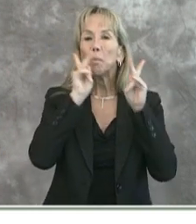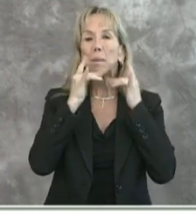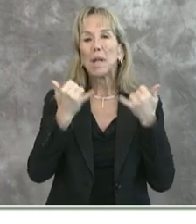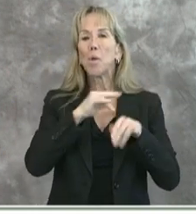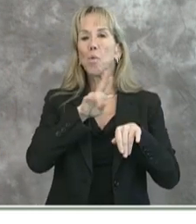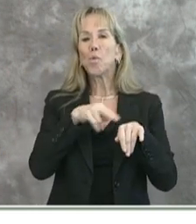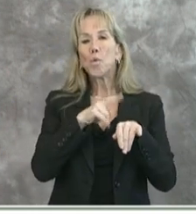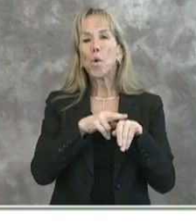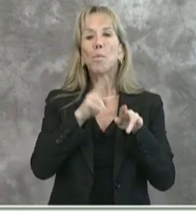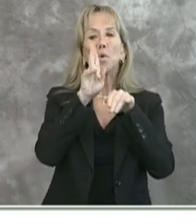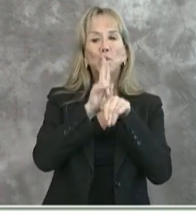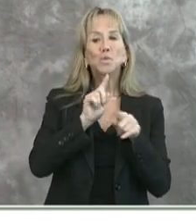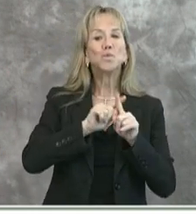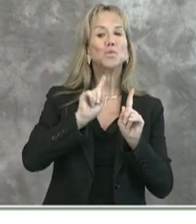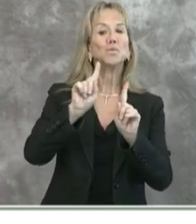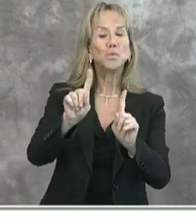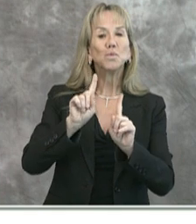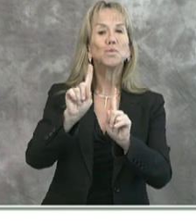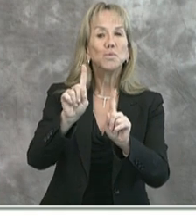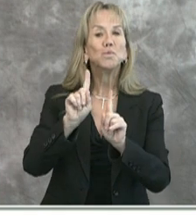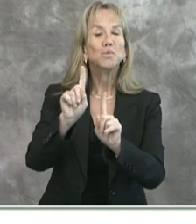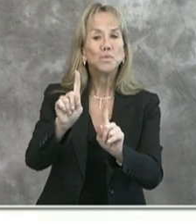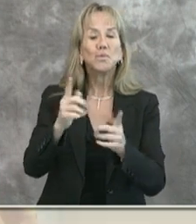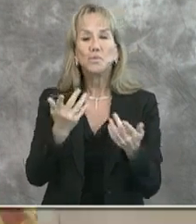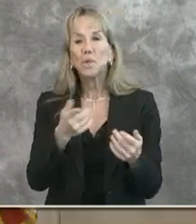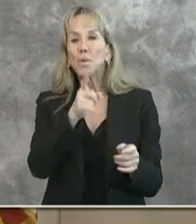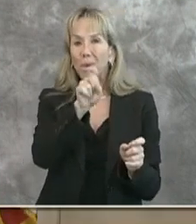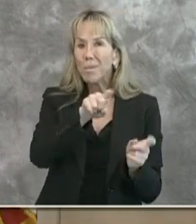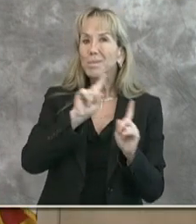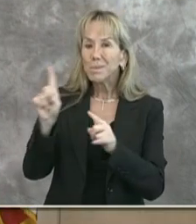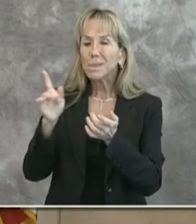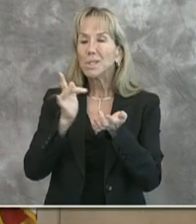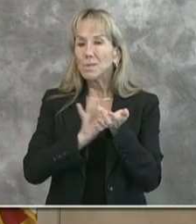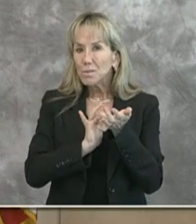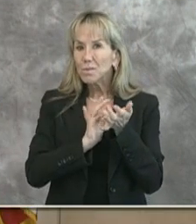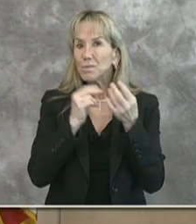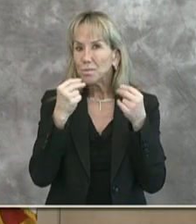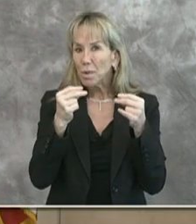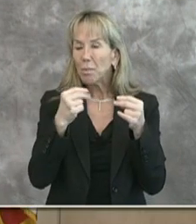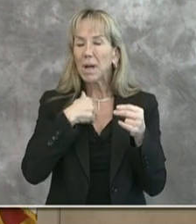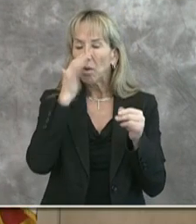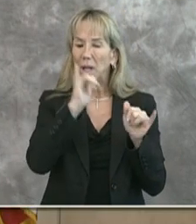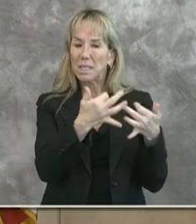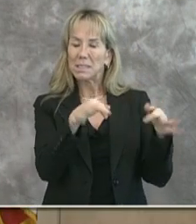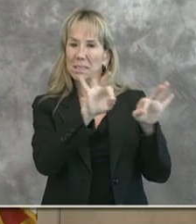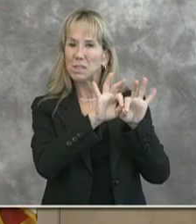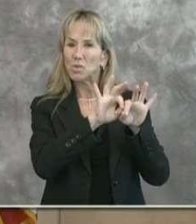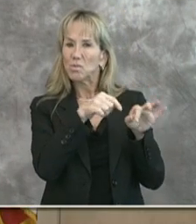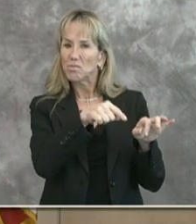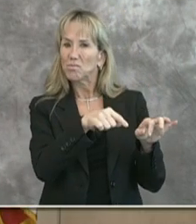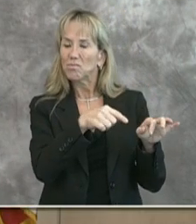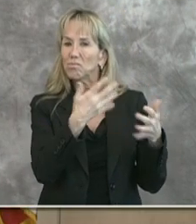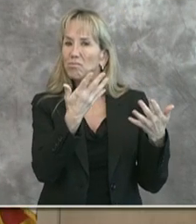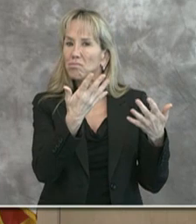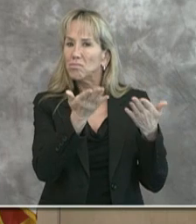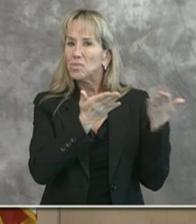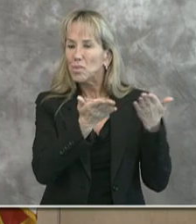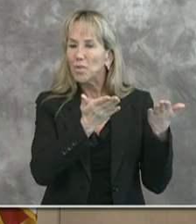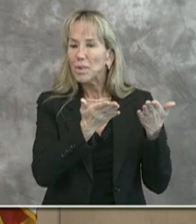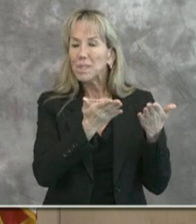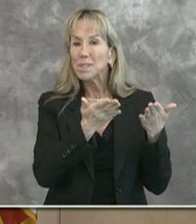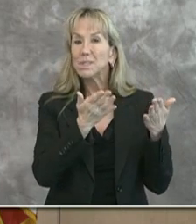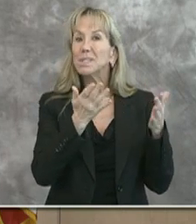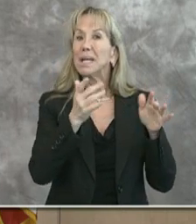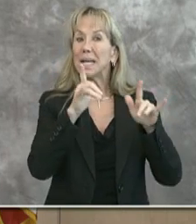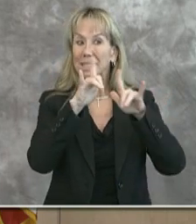normal levels, and we certainly understand you have to go to the grocery store, you have to go to the pharmacy. Those are essential services, but a pretty significant